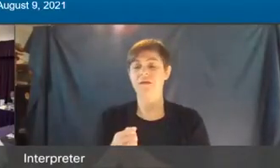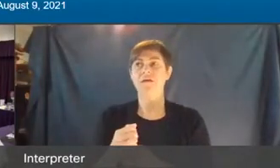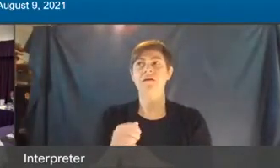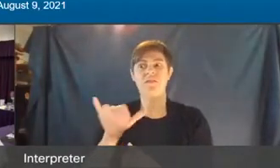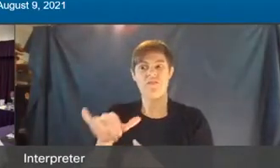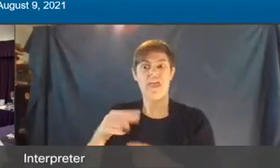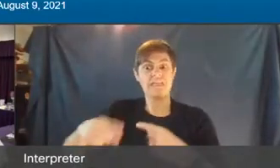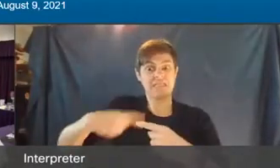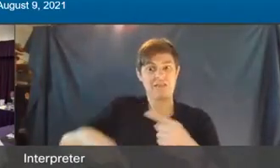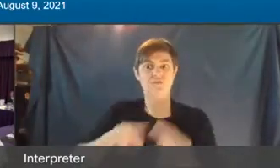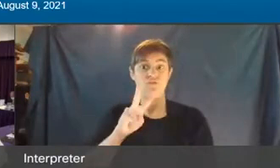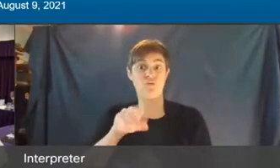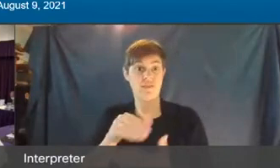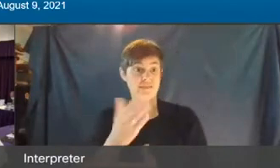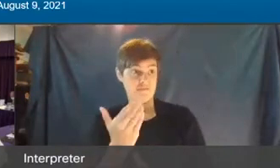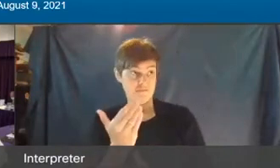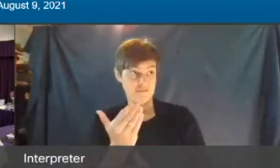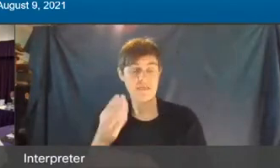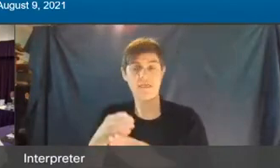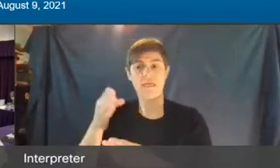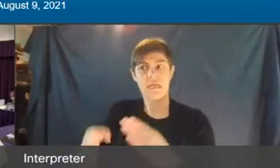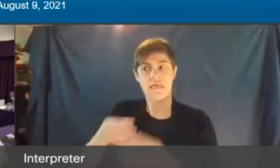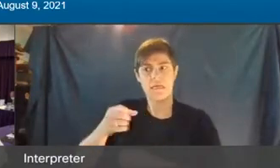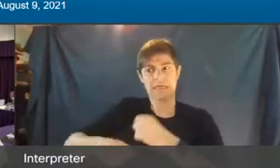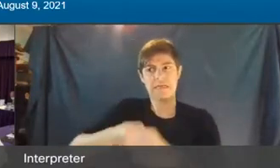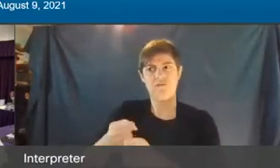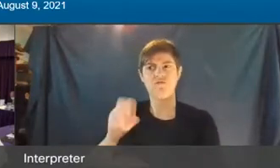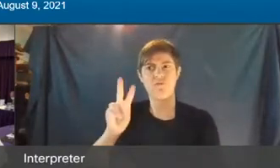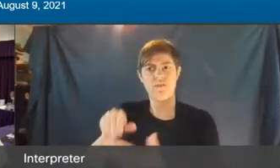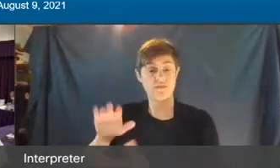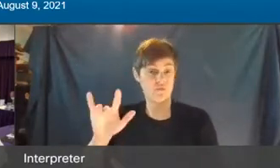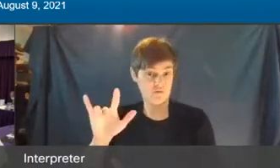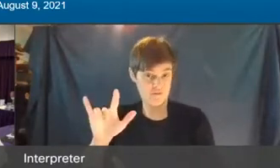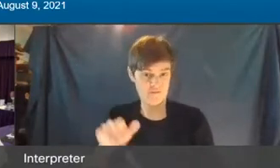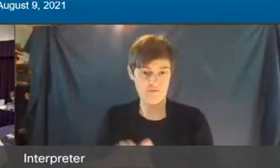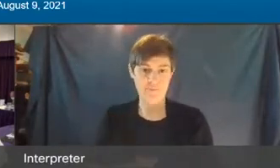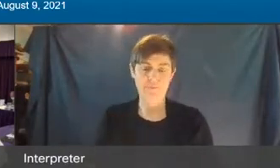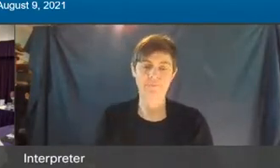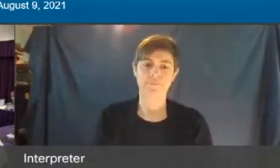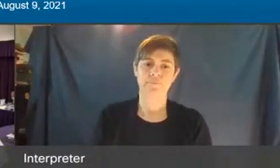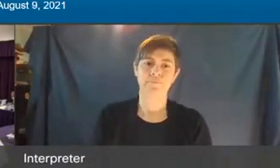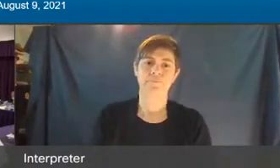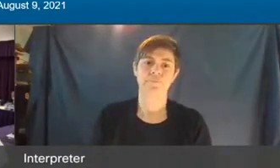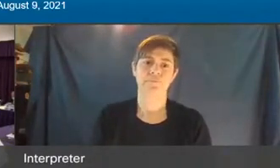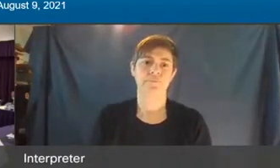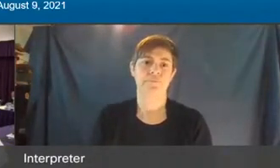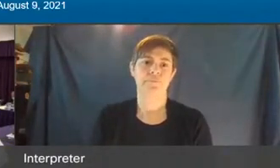been 2015, and it'll end in the year 2025.